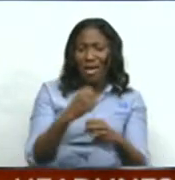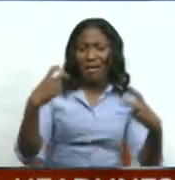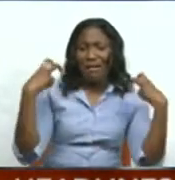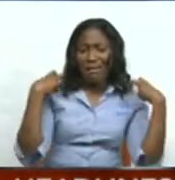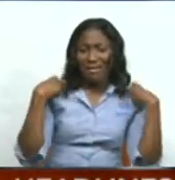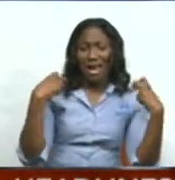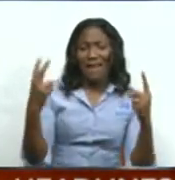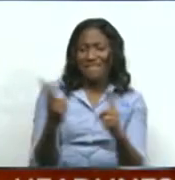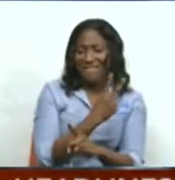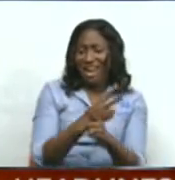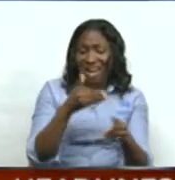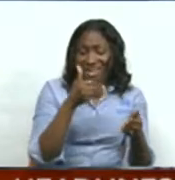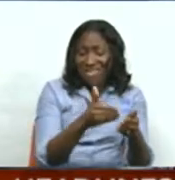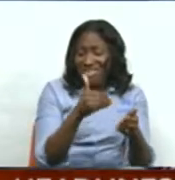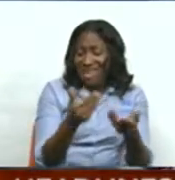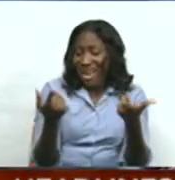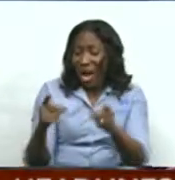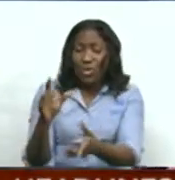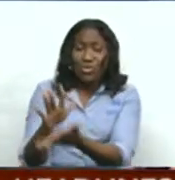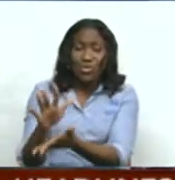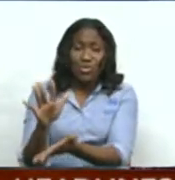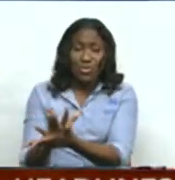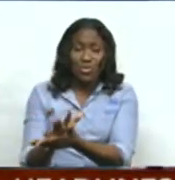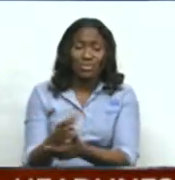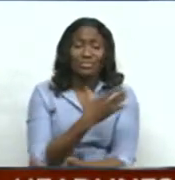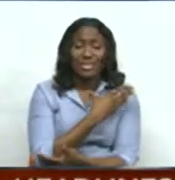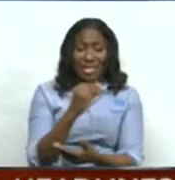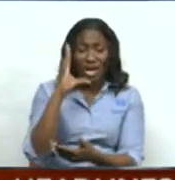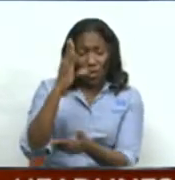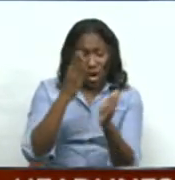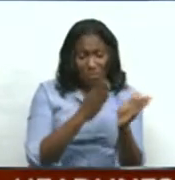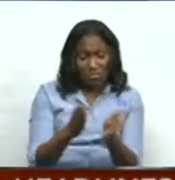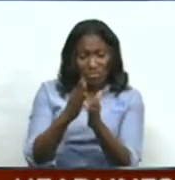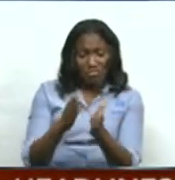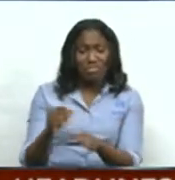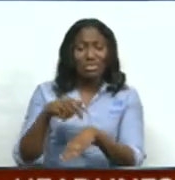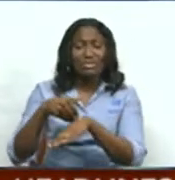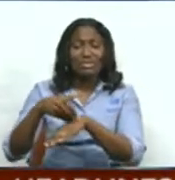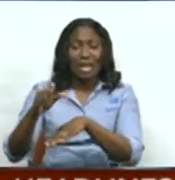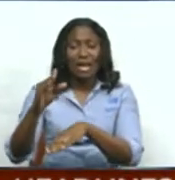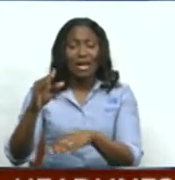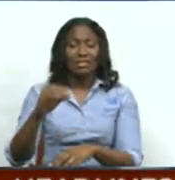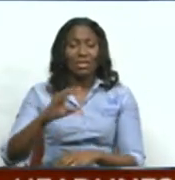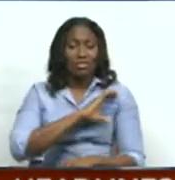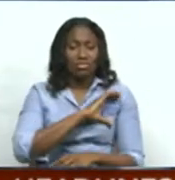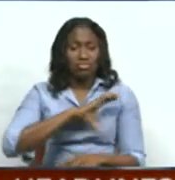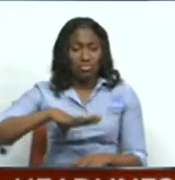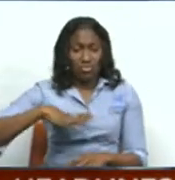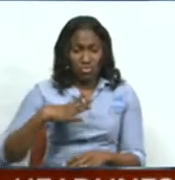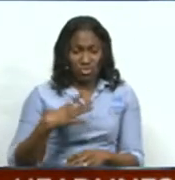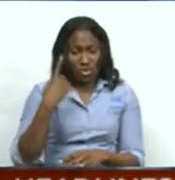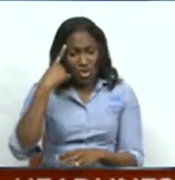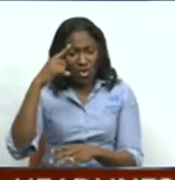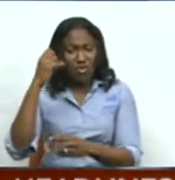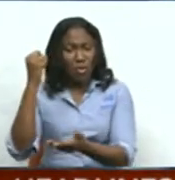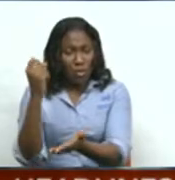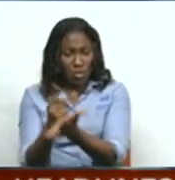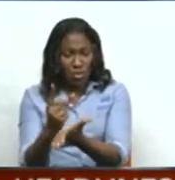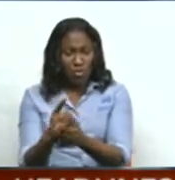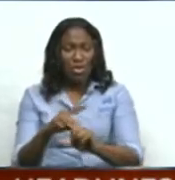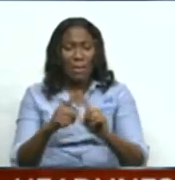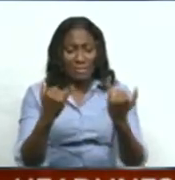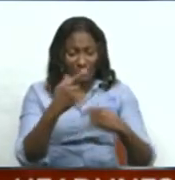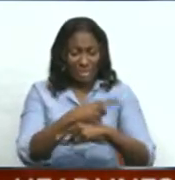Spain. While a proposed plan will be forwarded to Police Commissioner earlier here with Christopher for her approval, this was the outcome of a meeting today between